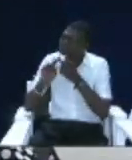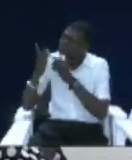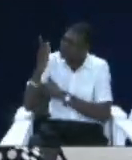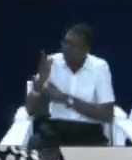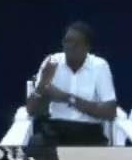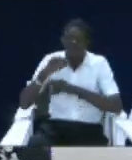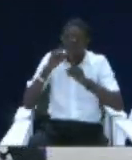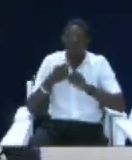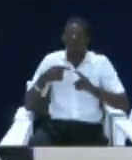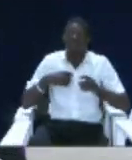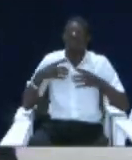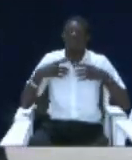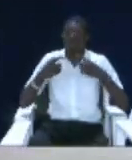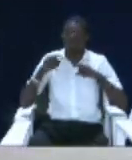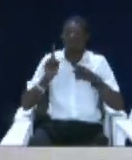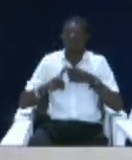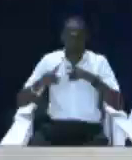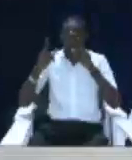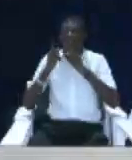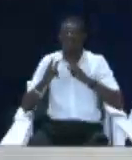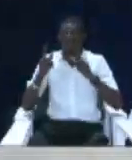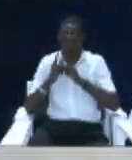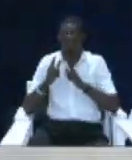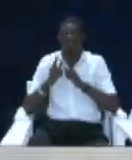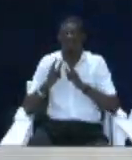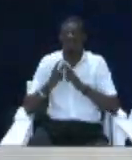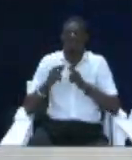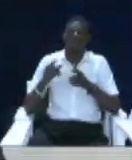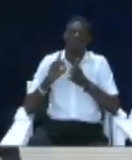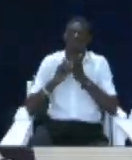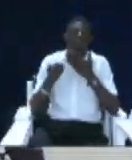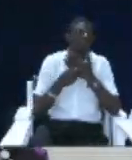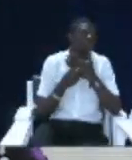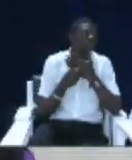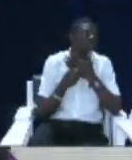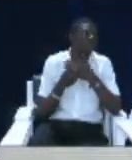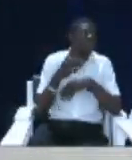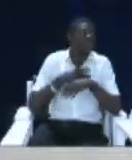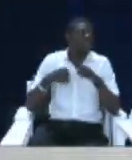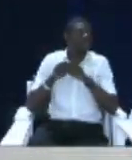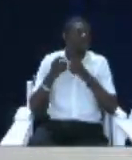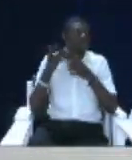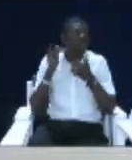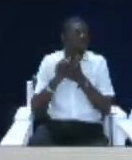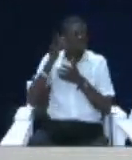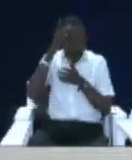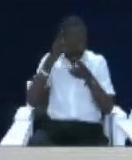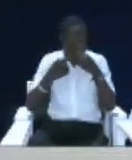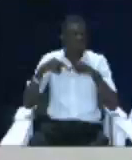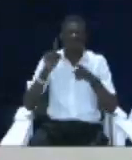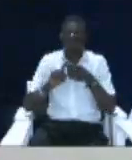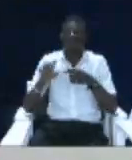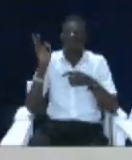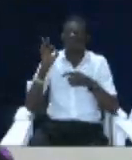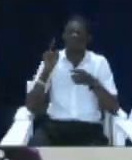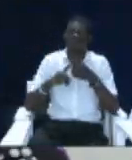when I came to the camp that December, And even before Daddy came to